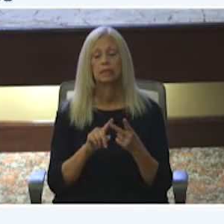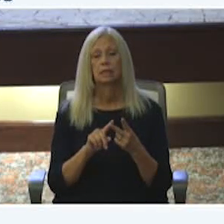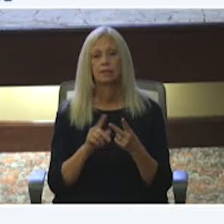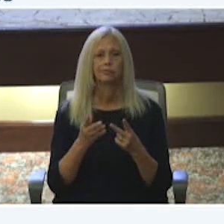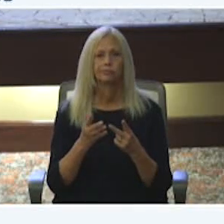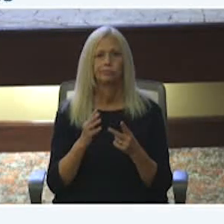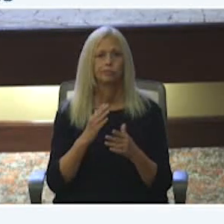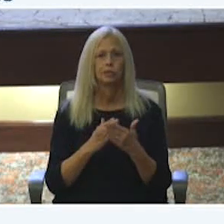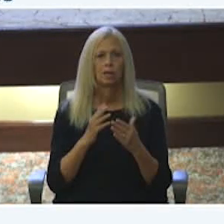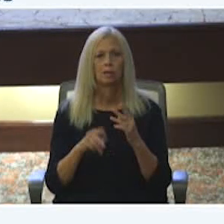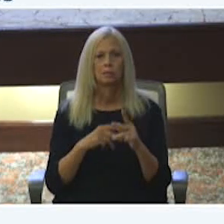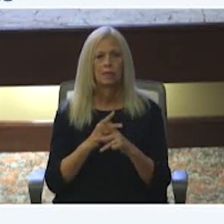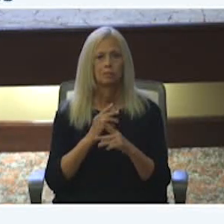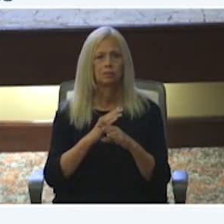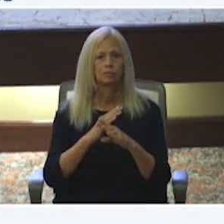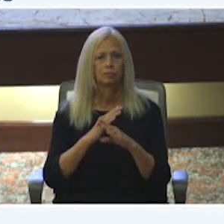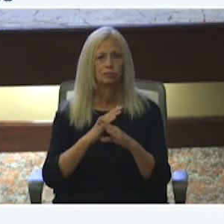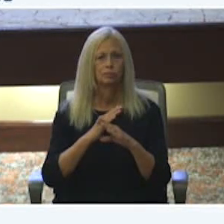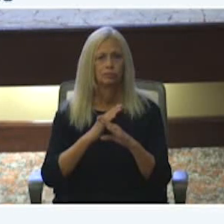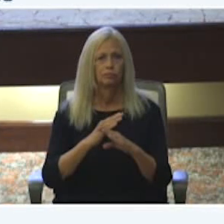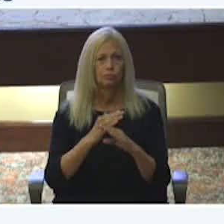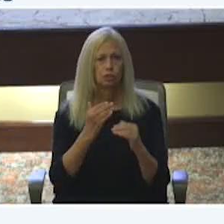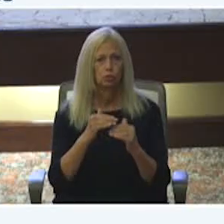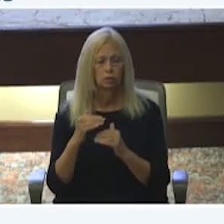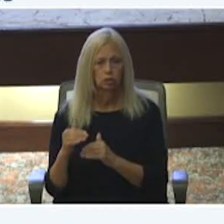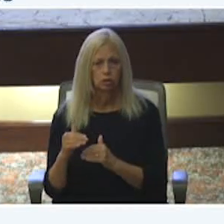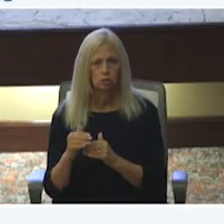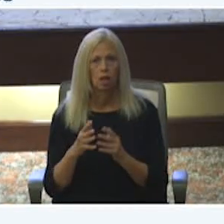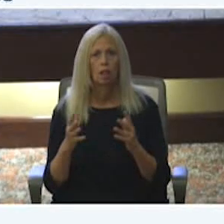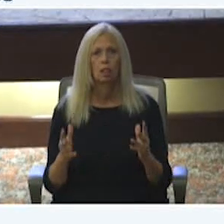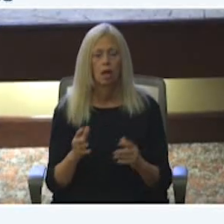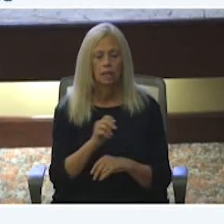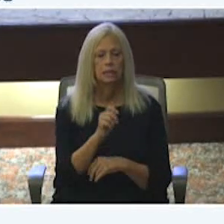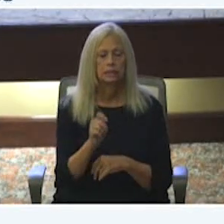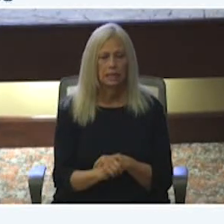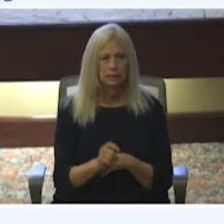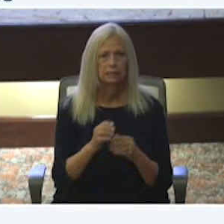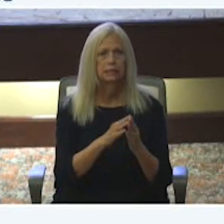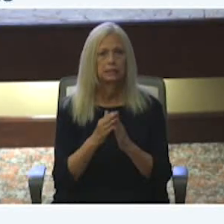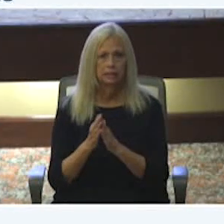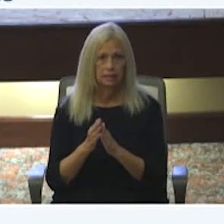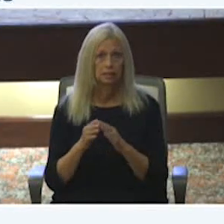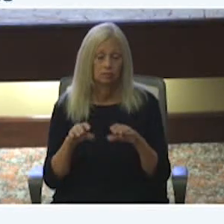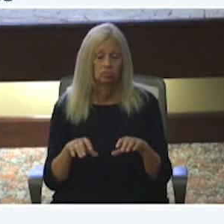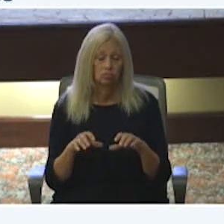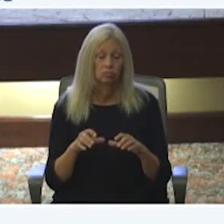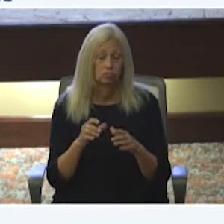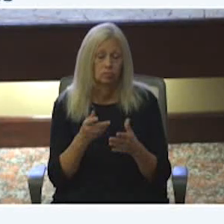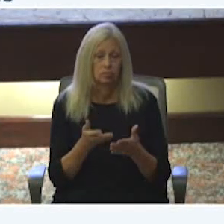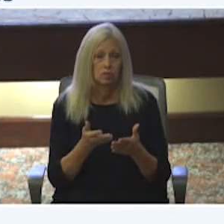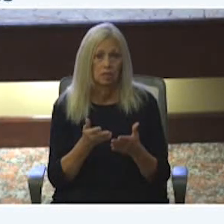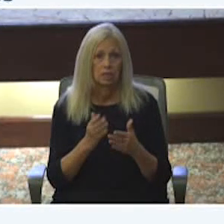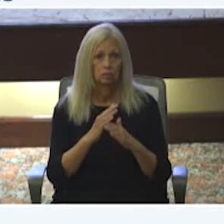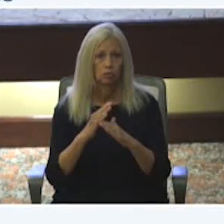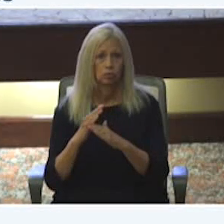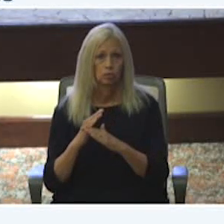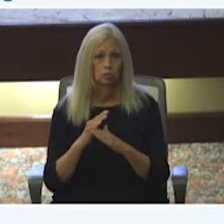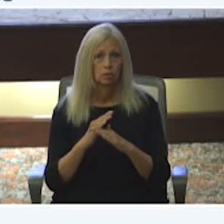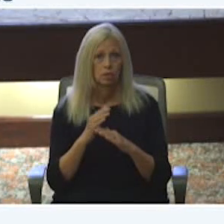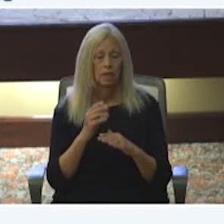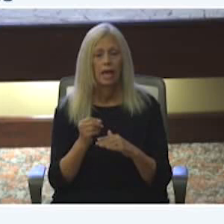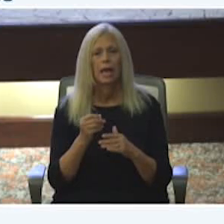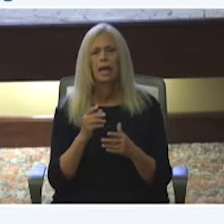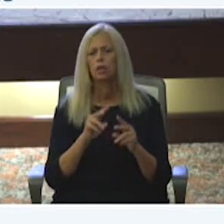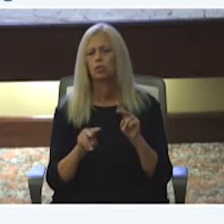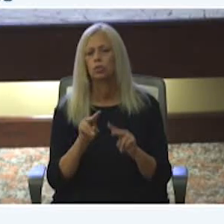of restrictions or minimal standards of care. There's a lot of Texas cities that have gone this route. And then looking at things like permits,